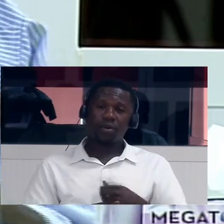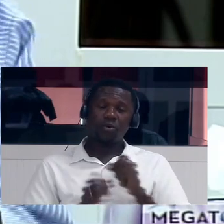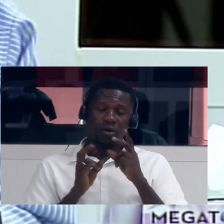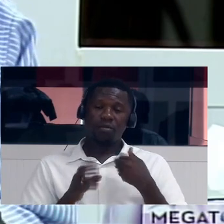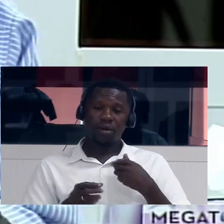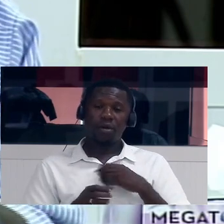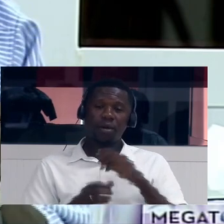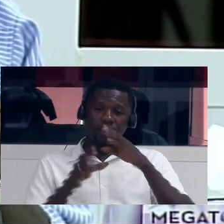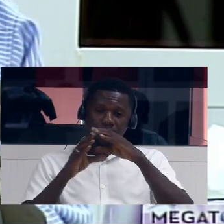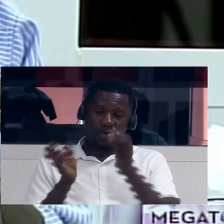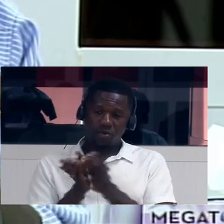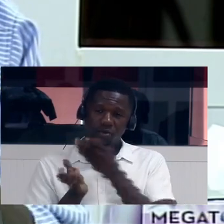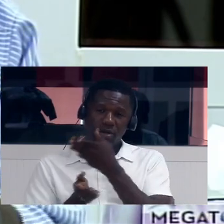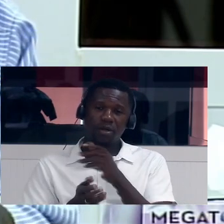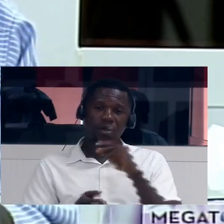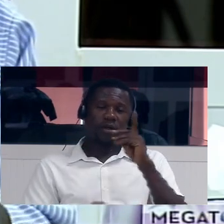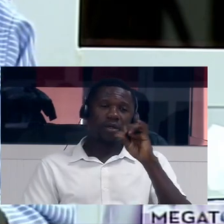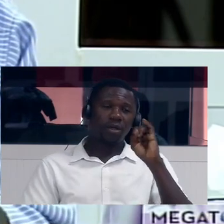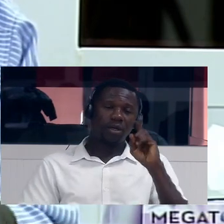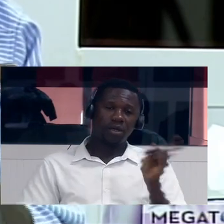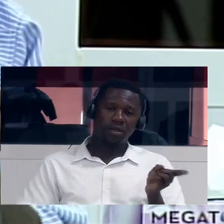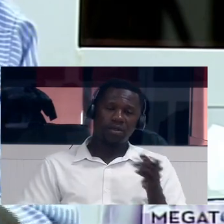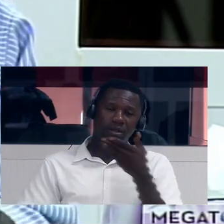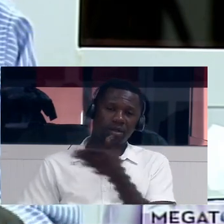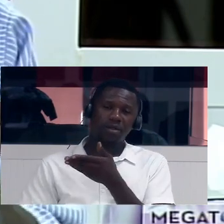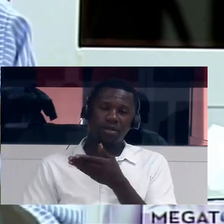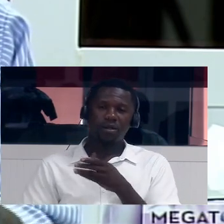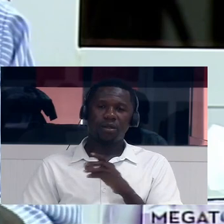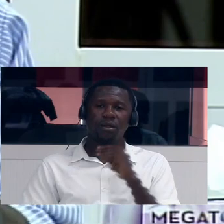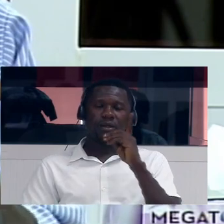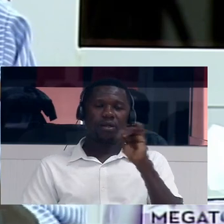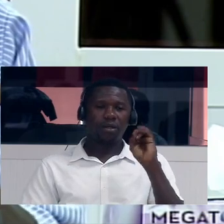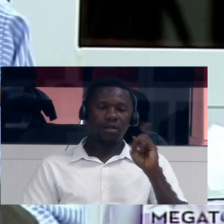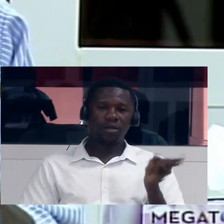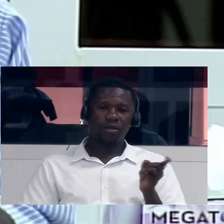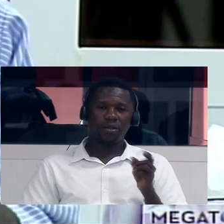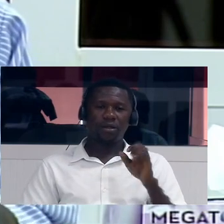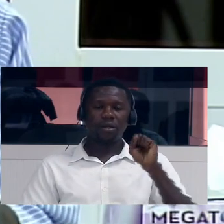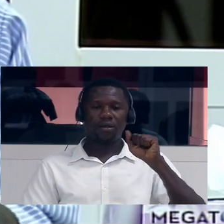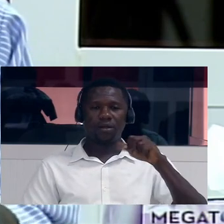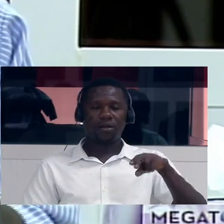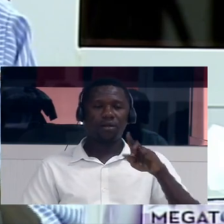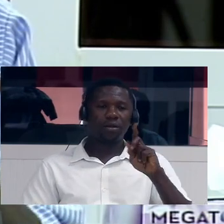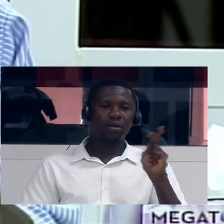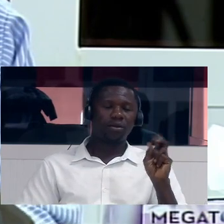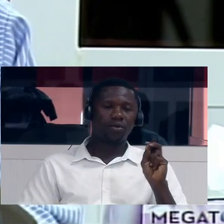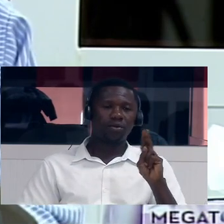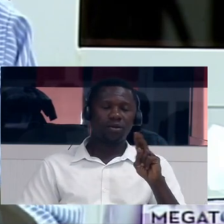The DIG was there, the commissioner of... Give us names. Give us DIG names. DIG Sankung Baji. The operations was Landing Baji.